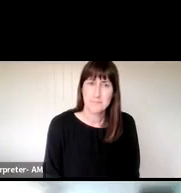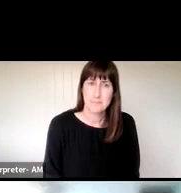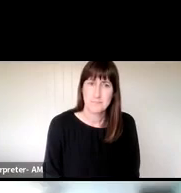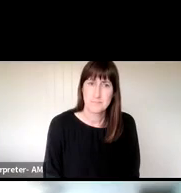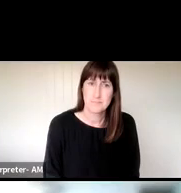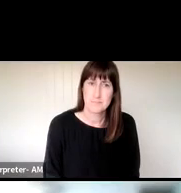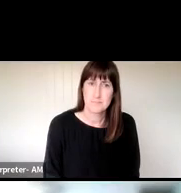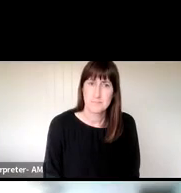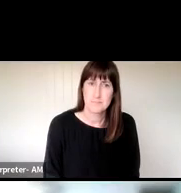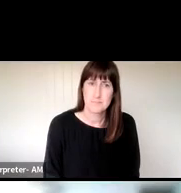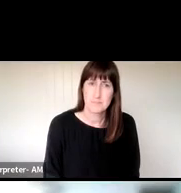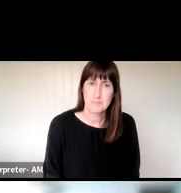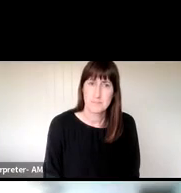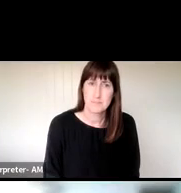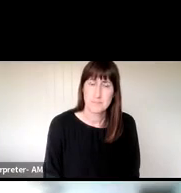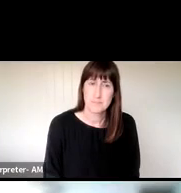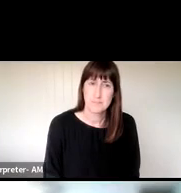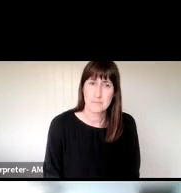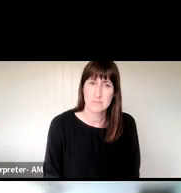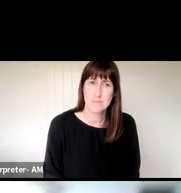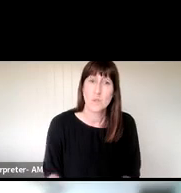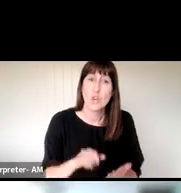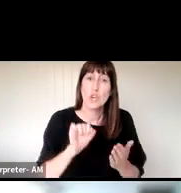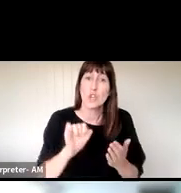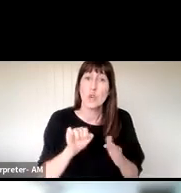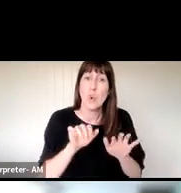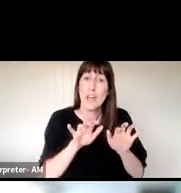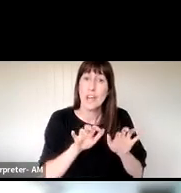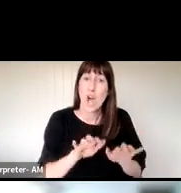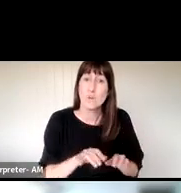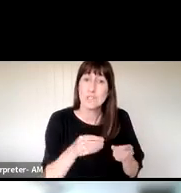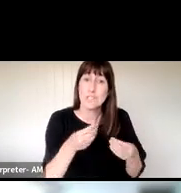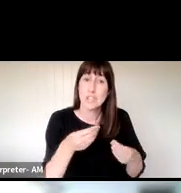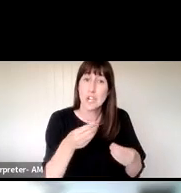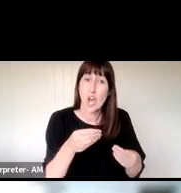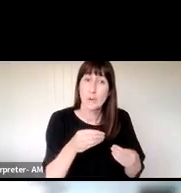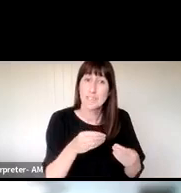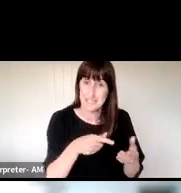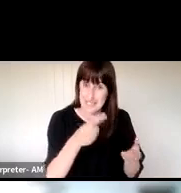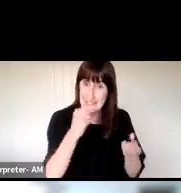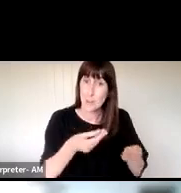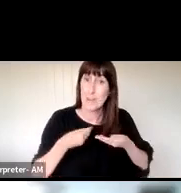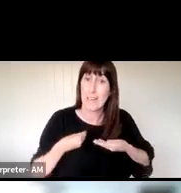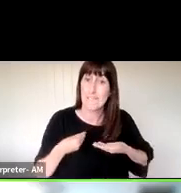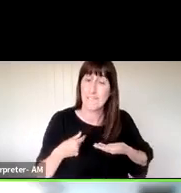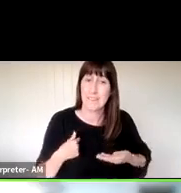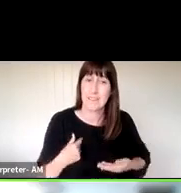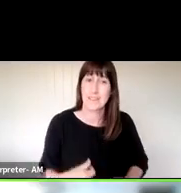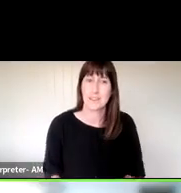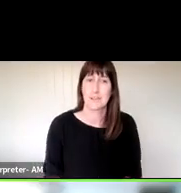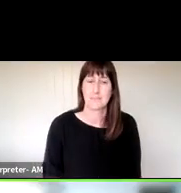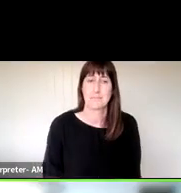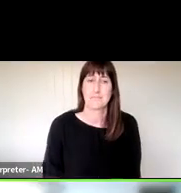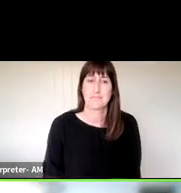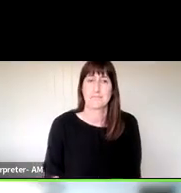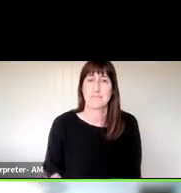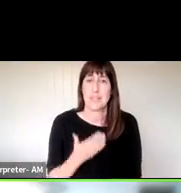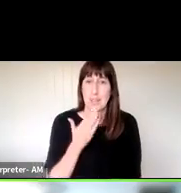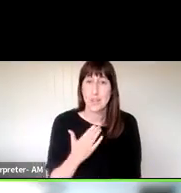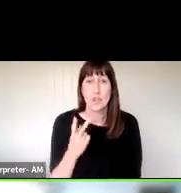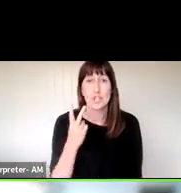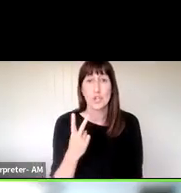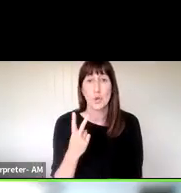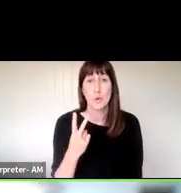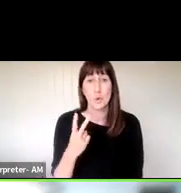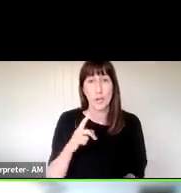Yes, we have. It's a new day, electronic copies. Oh, great. Thank you. We have 2 questions